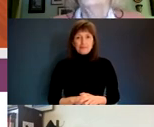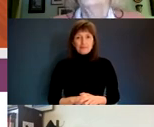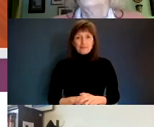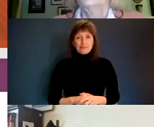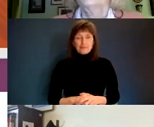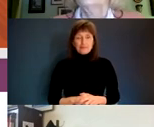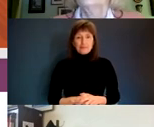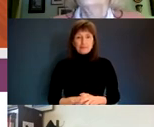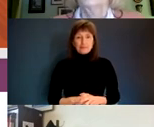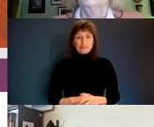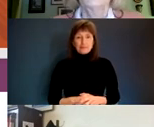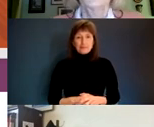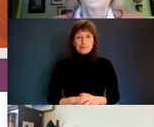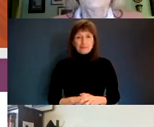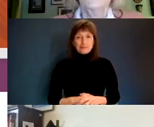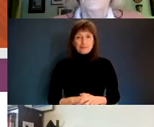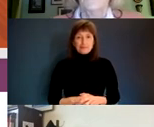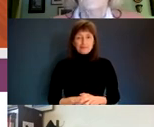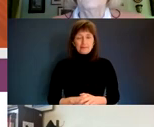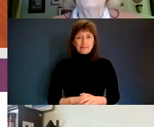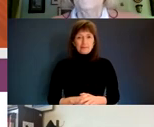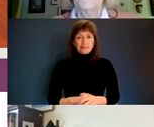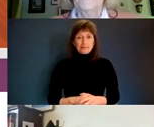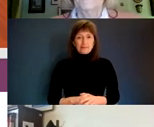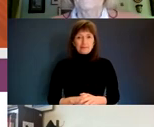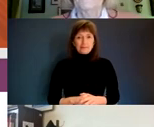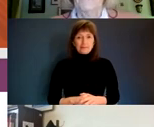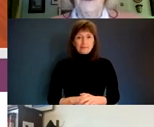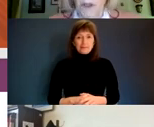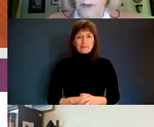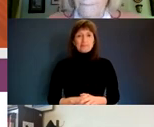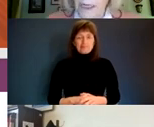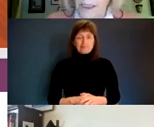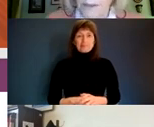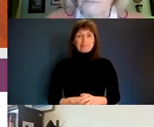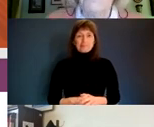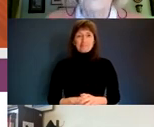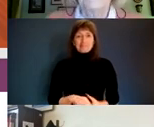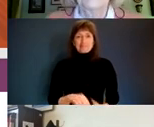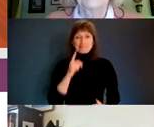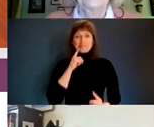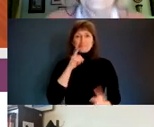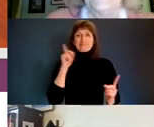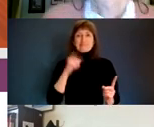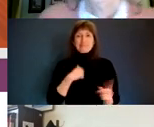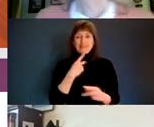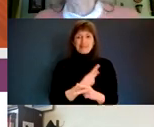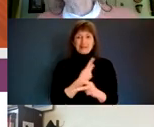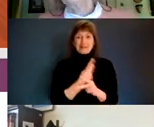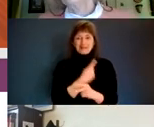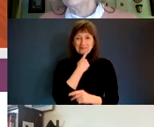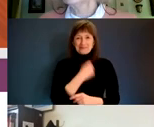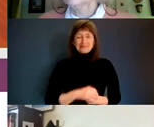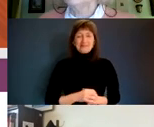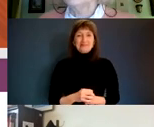I don't know why that isn't coming up. I'm going to go out. Aha, here we are. Finally. A